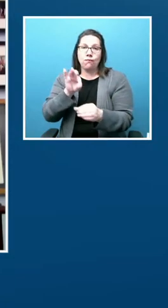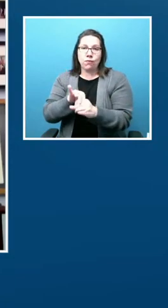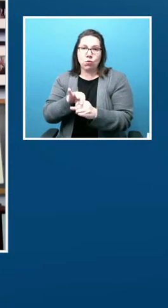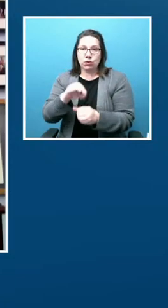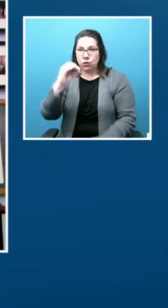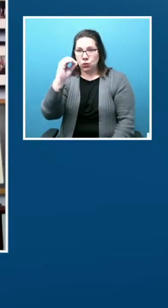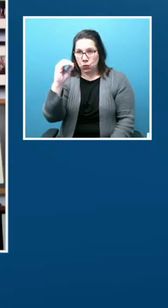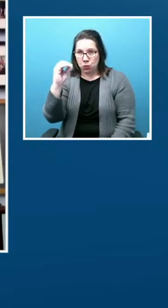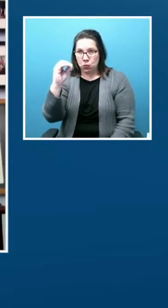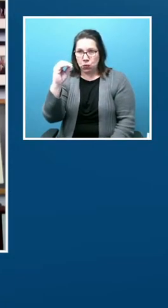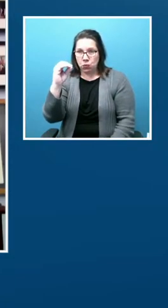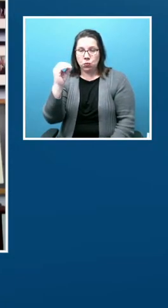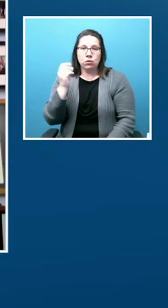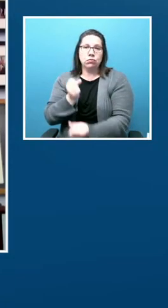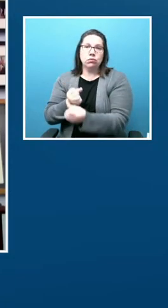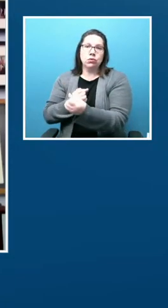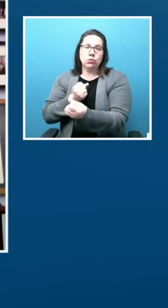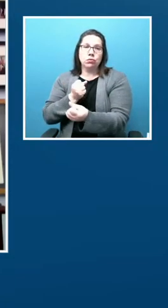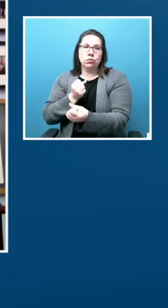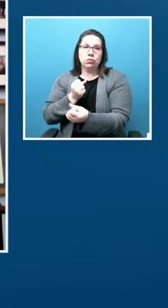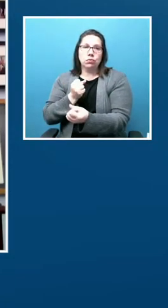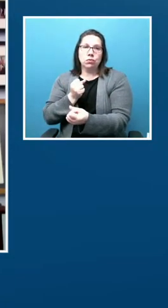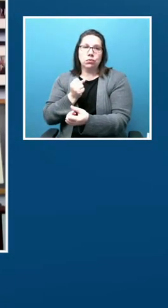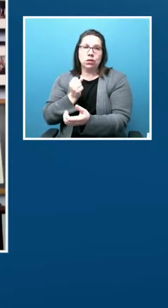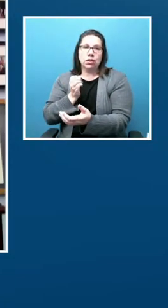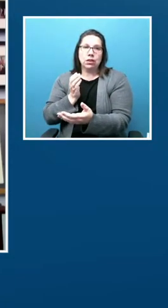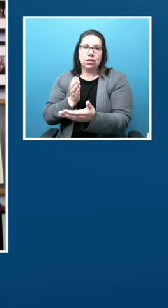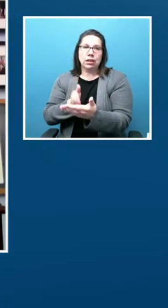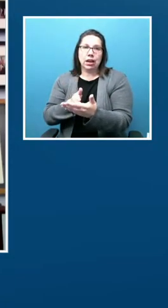votes. For the resolution, just